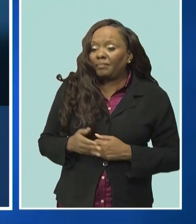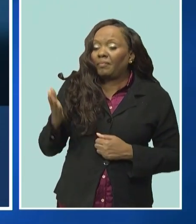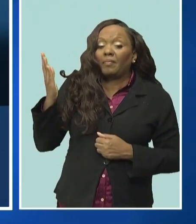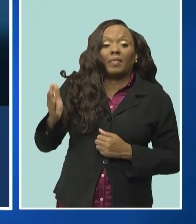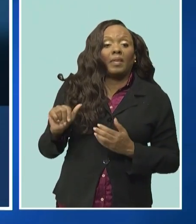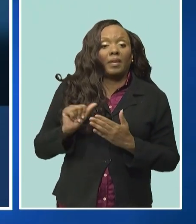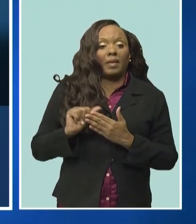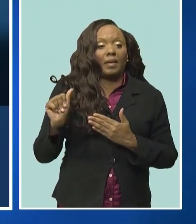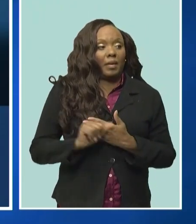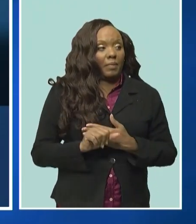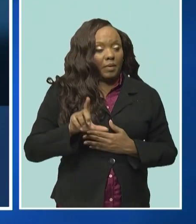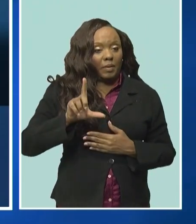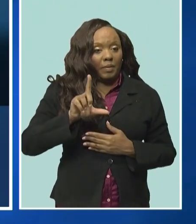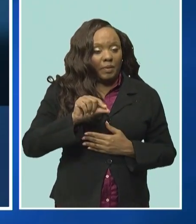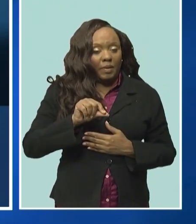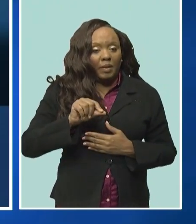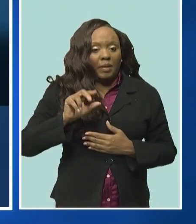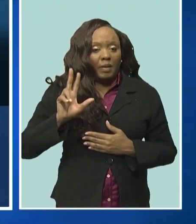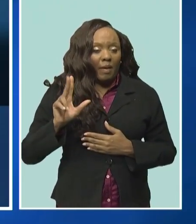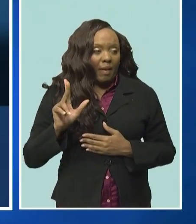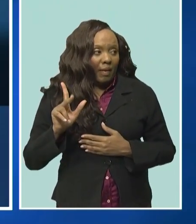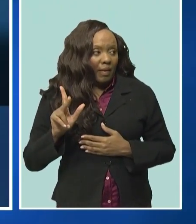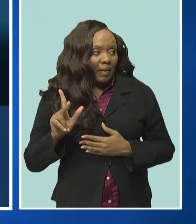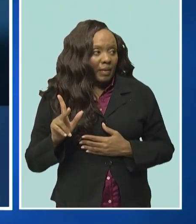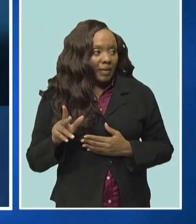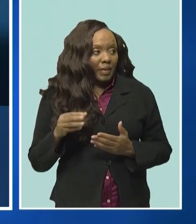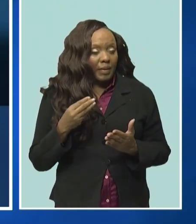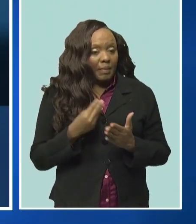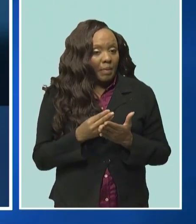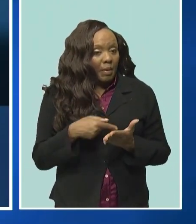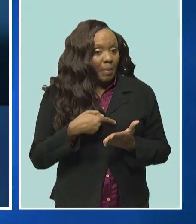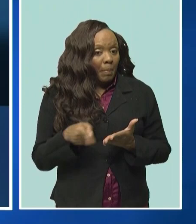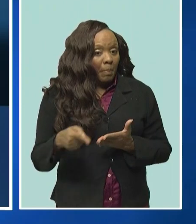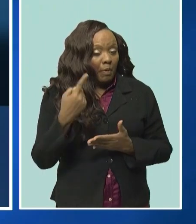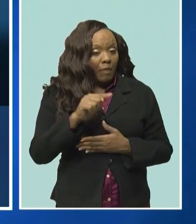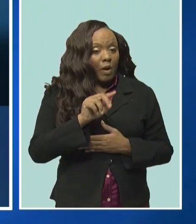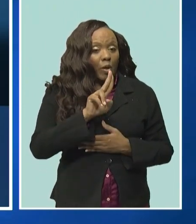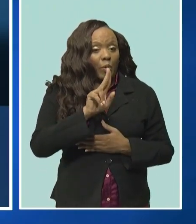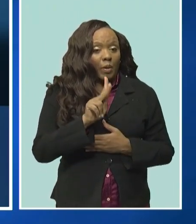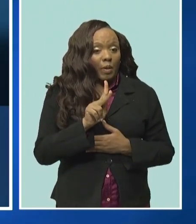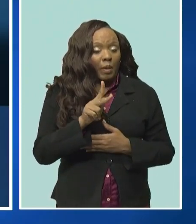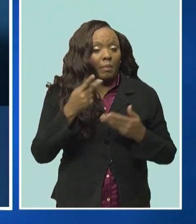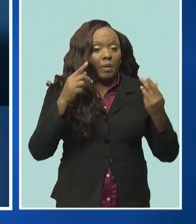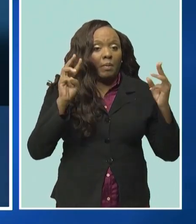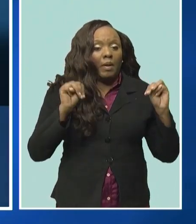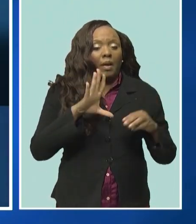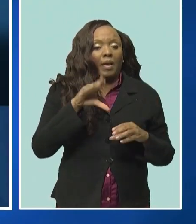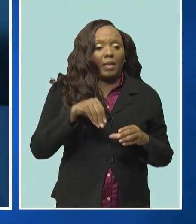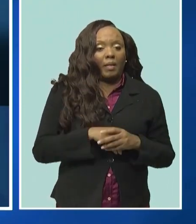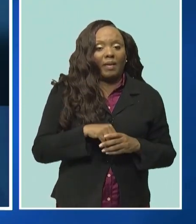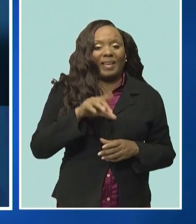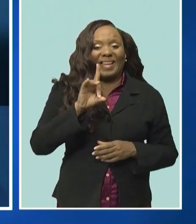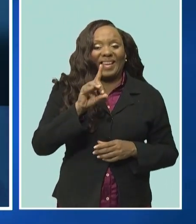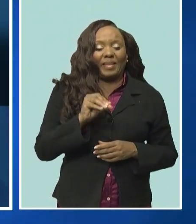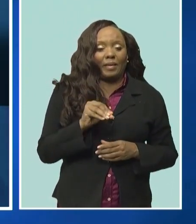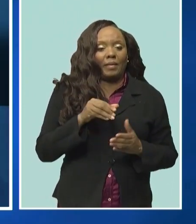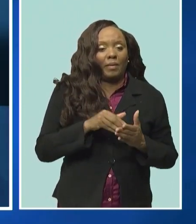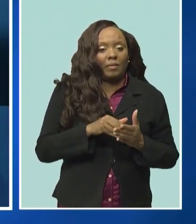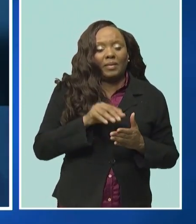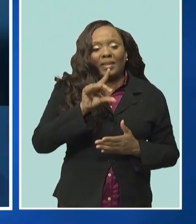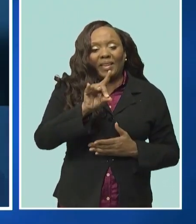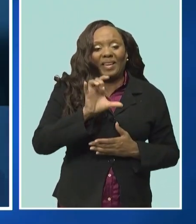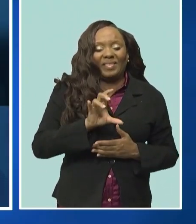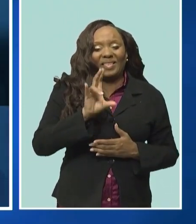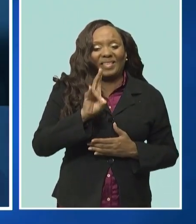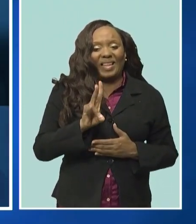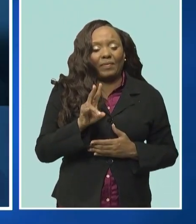April 2023, the basic salary package for the UK's Prime Minister is inclusive of £80,807